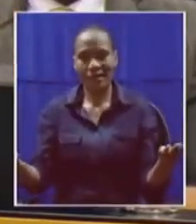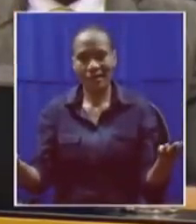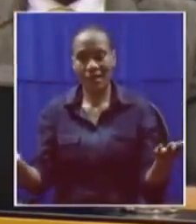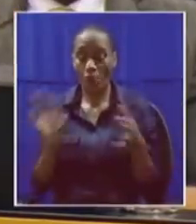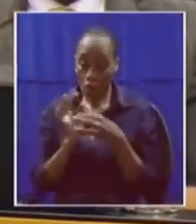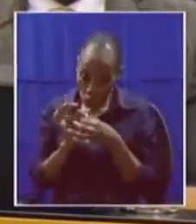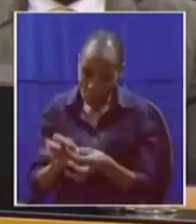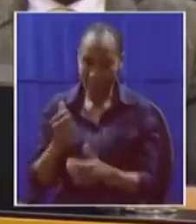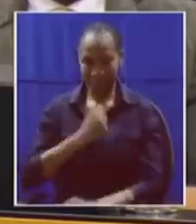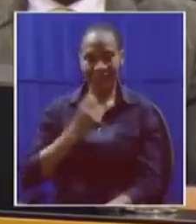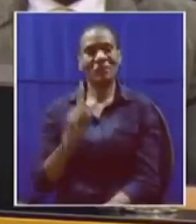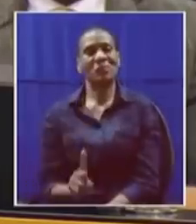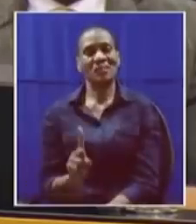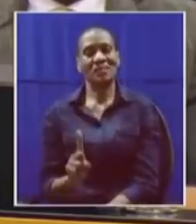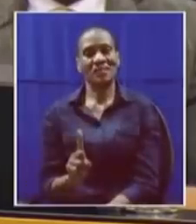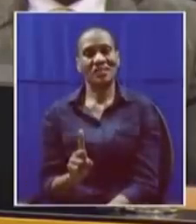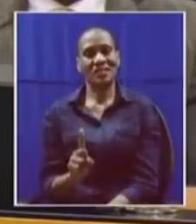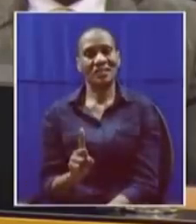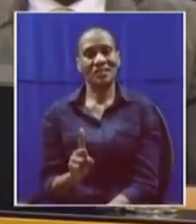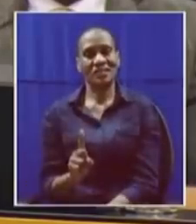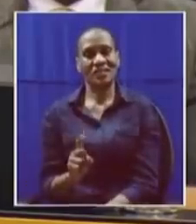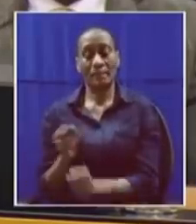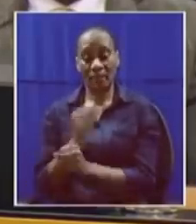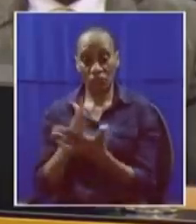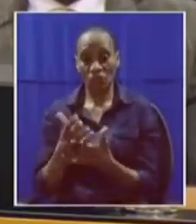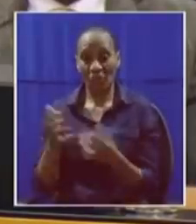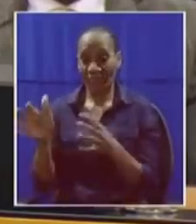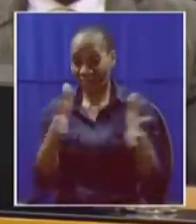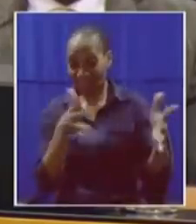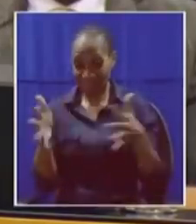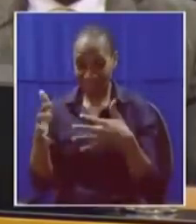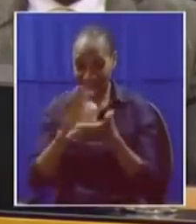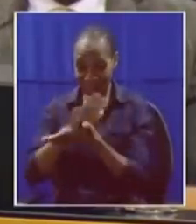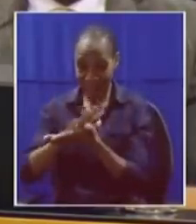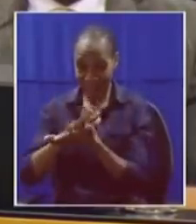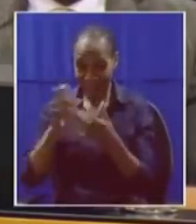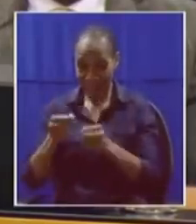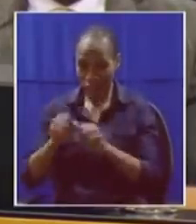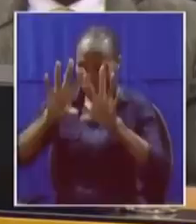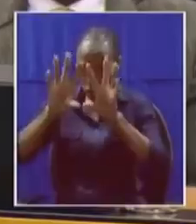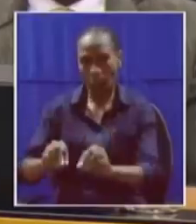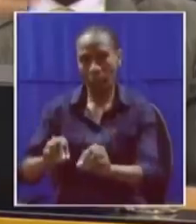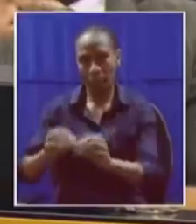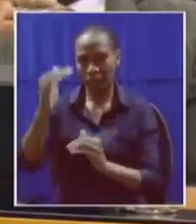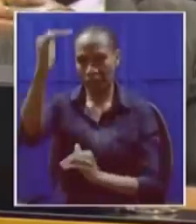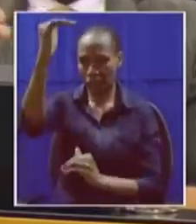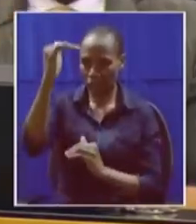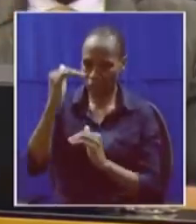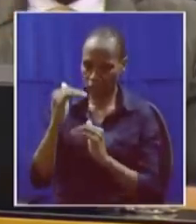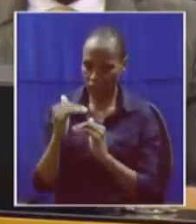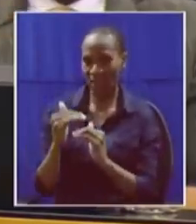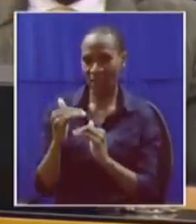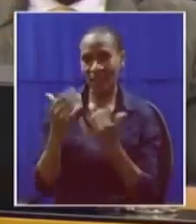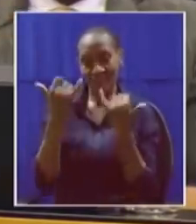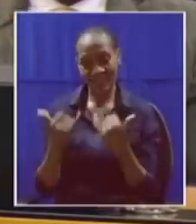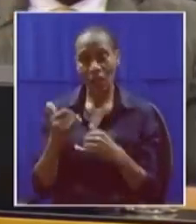at reducing carbon emissions and other emissions from high emissions to